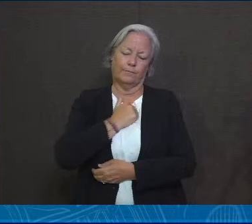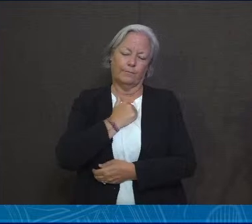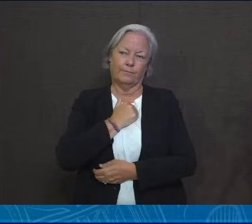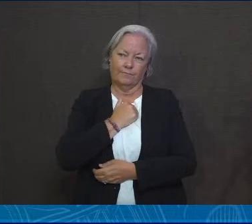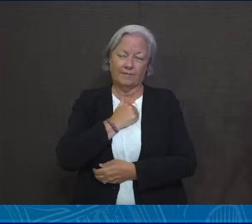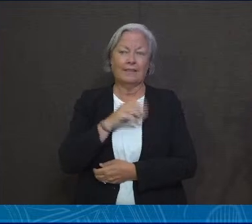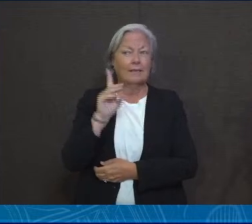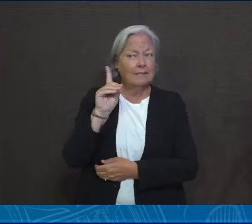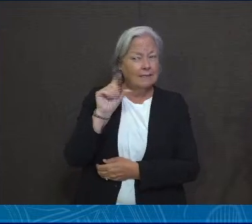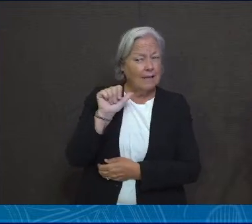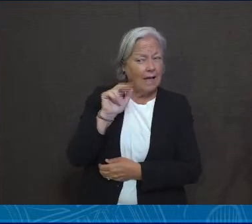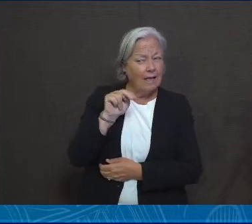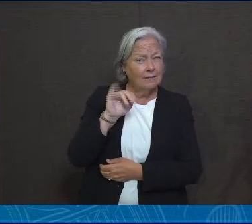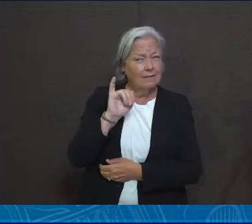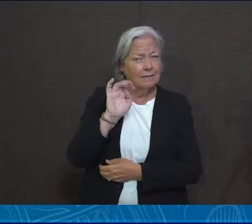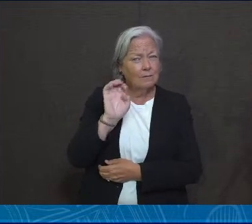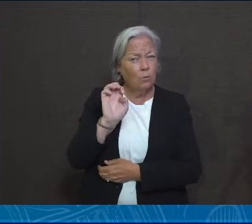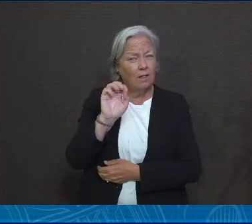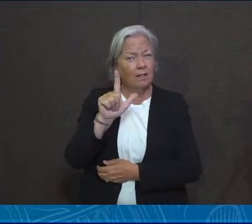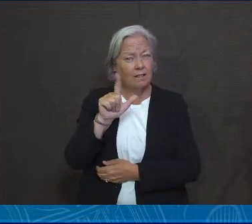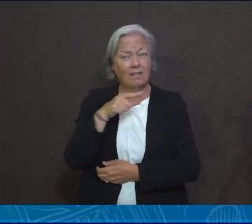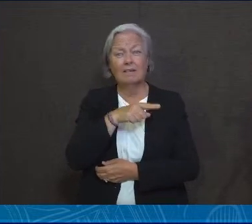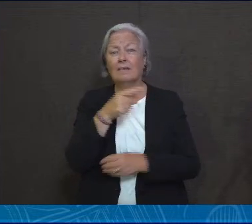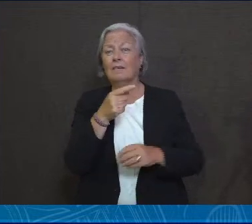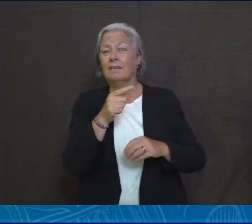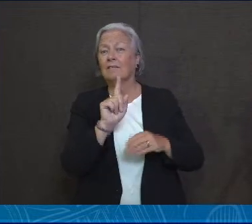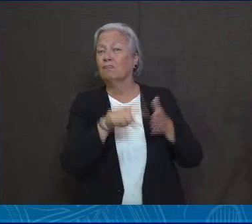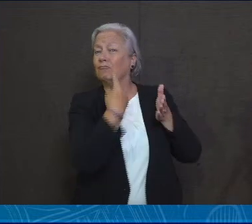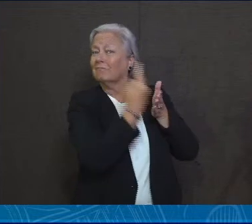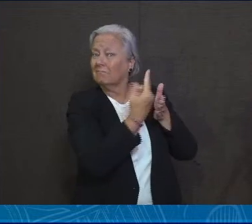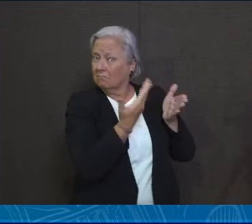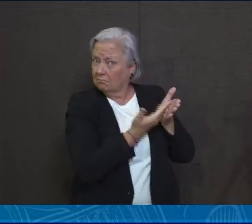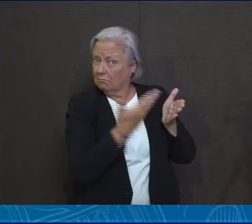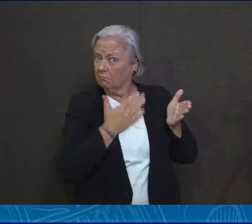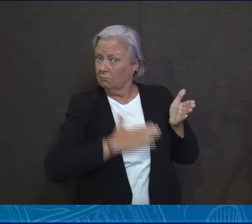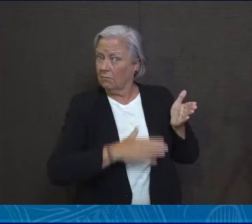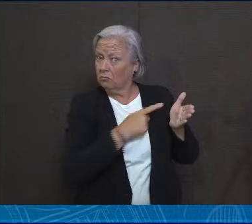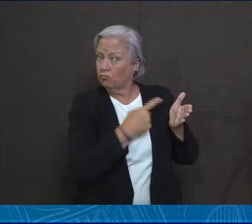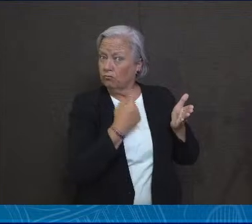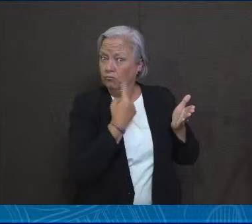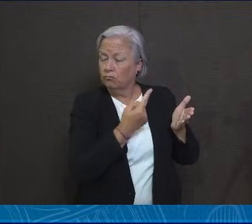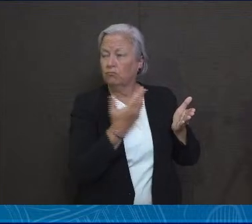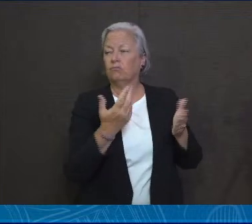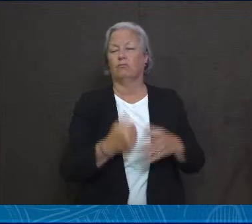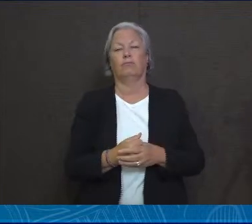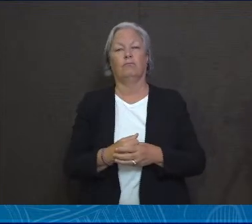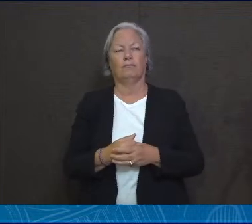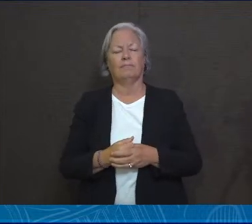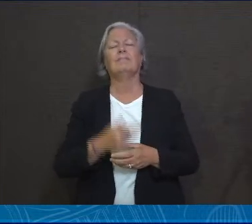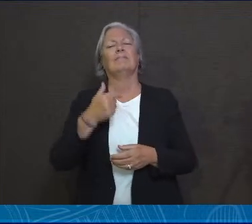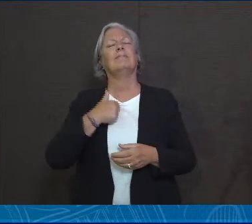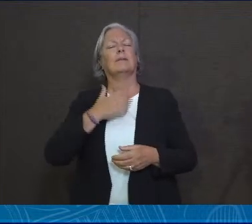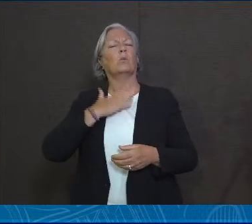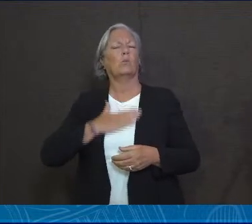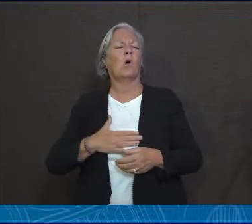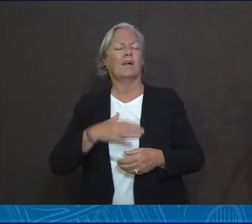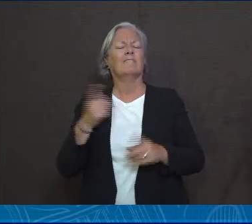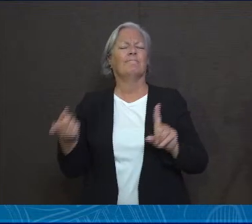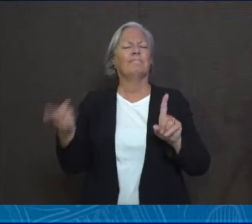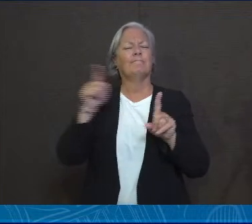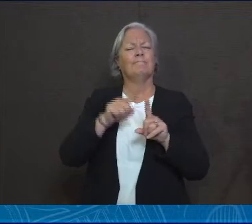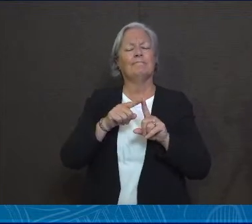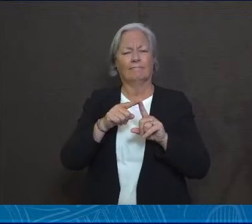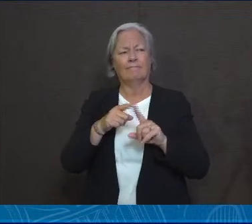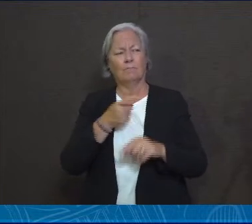Daniel, if you would like to also intervene, let us know. Christine? Well, I think getting back to an earlier comment that you